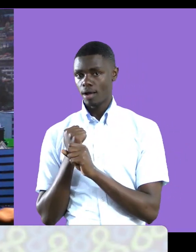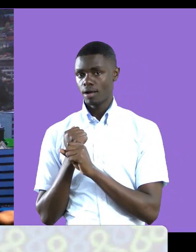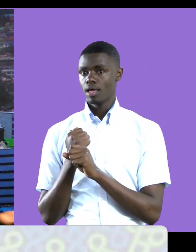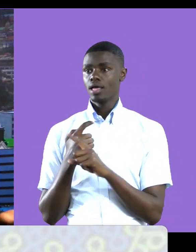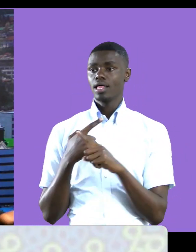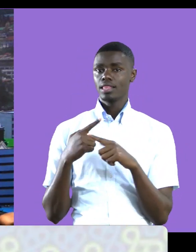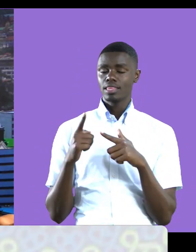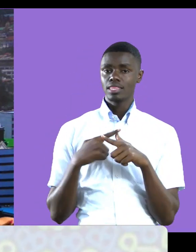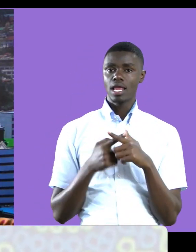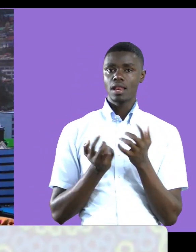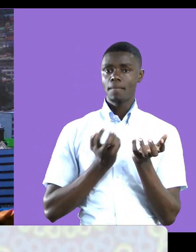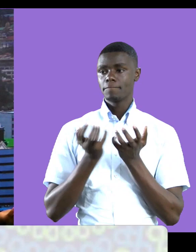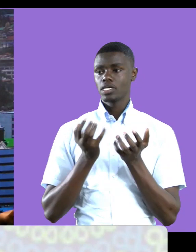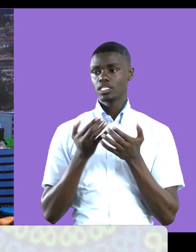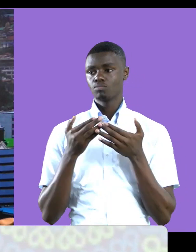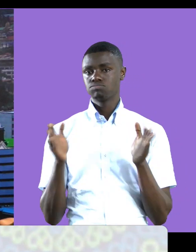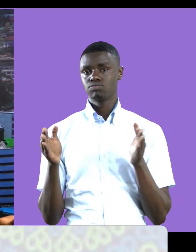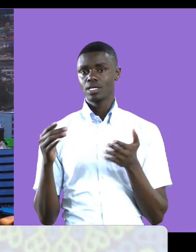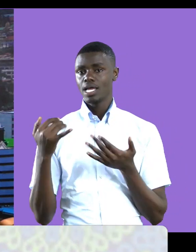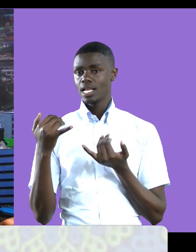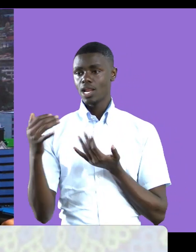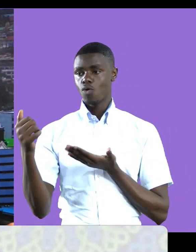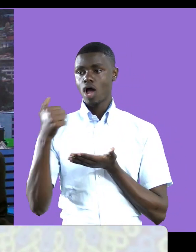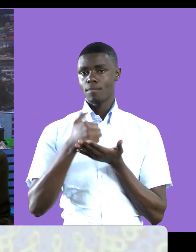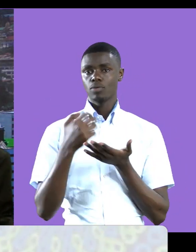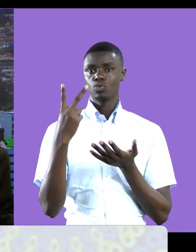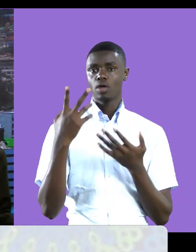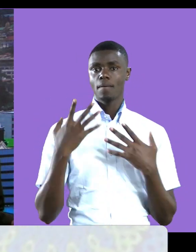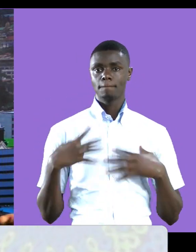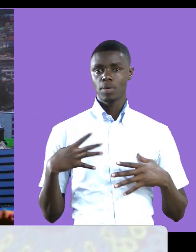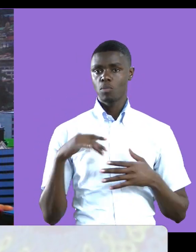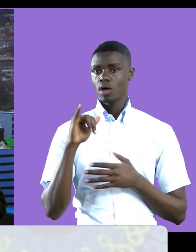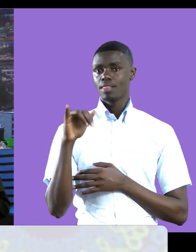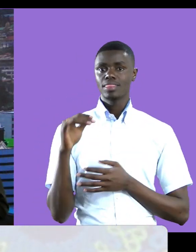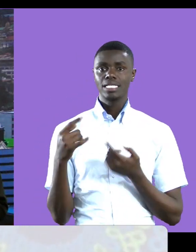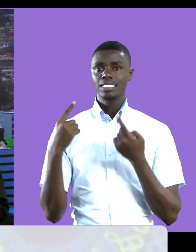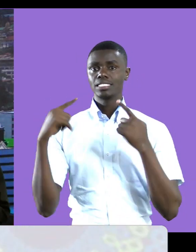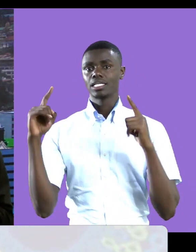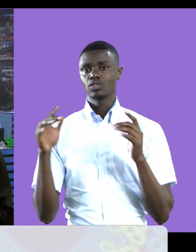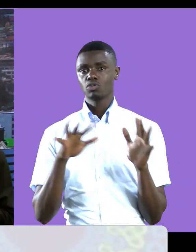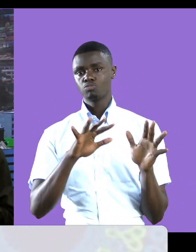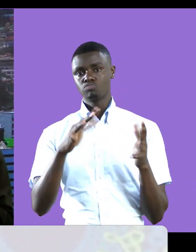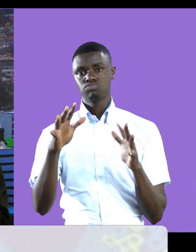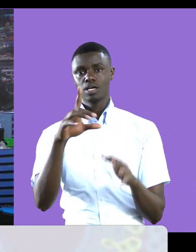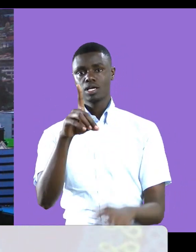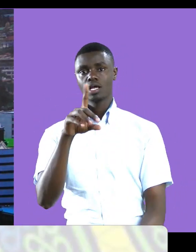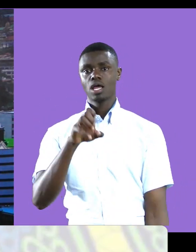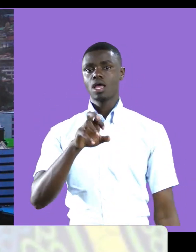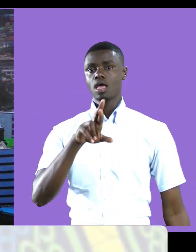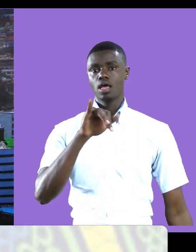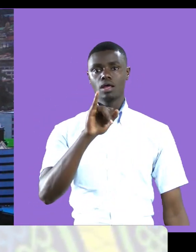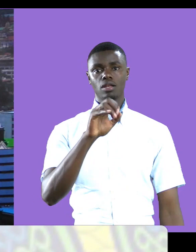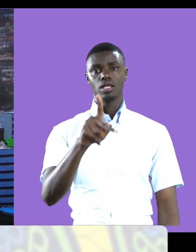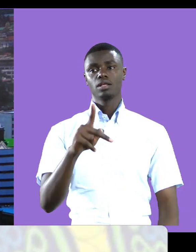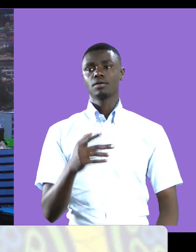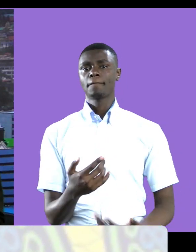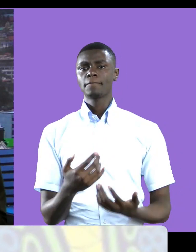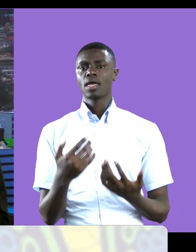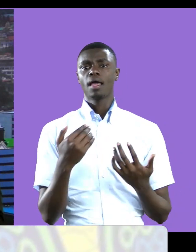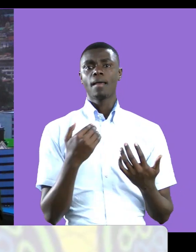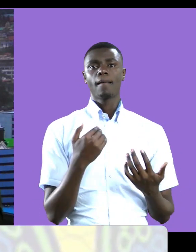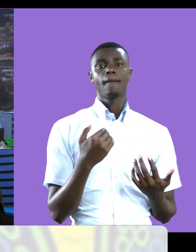akafungua biz na sasa yeye ameemploy watu wawili. That is success to him. Success. Big up to yourself, Mr. Derek. Panaga kuna samaji zoke nike. Mila mwagani kuna mtuwa